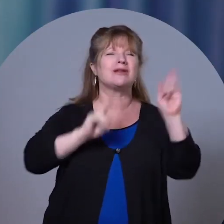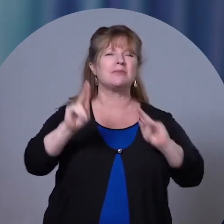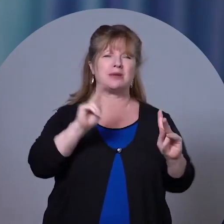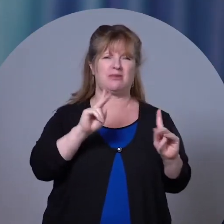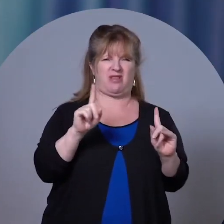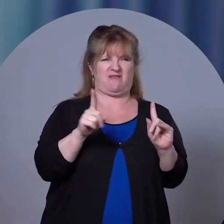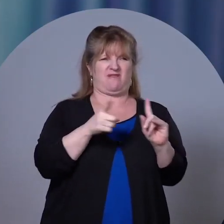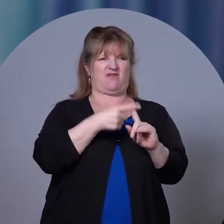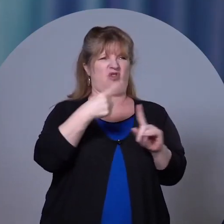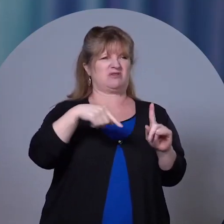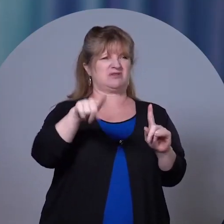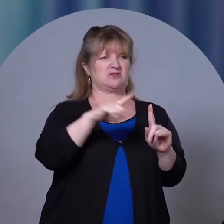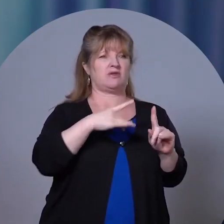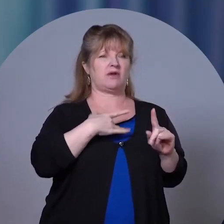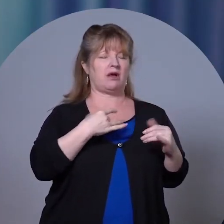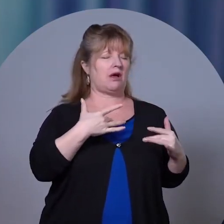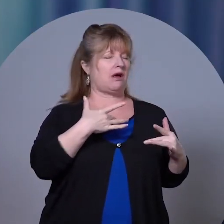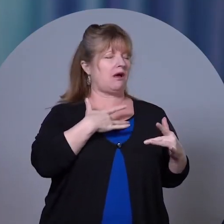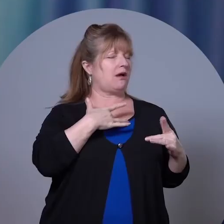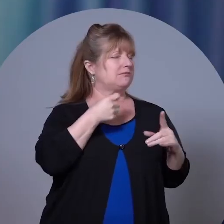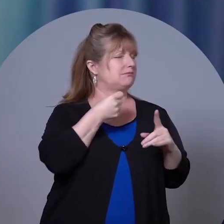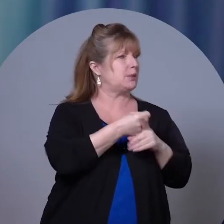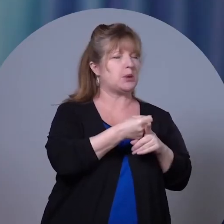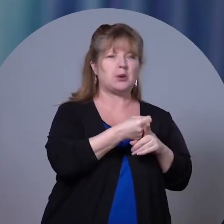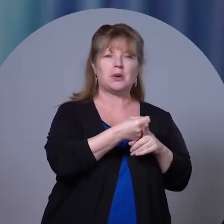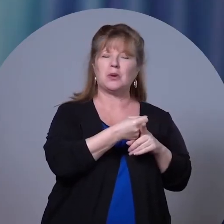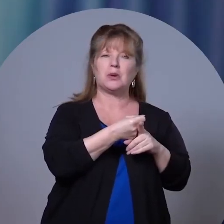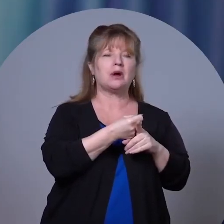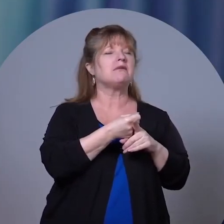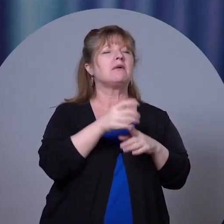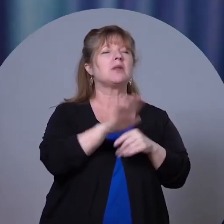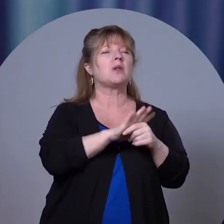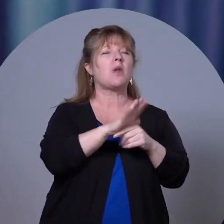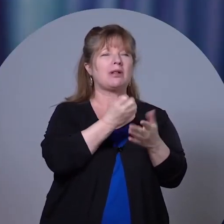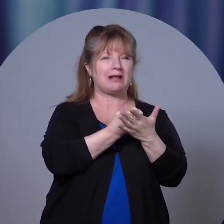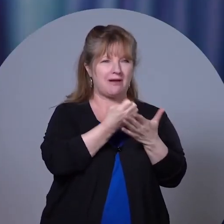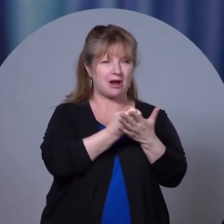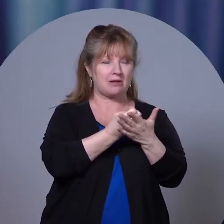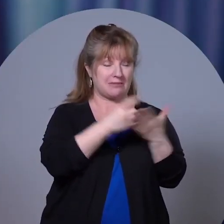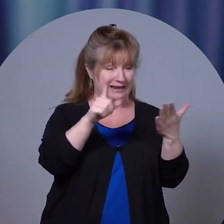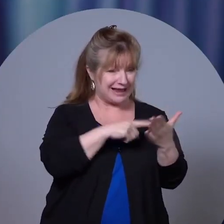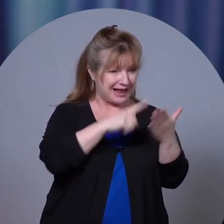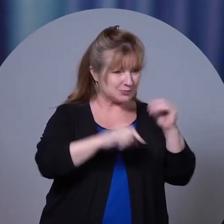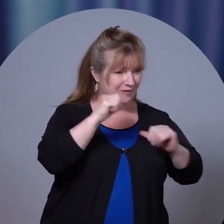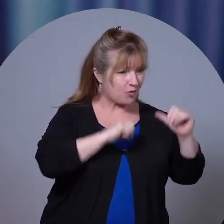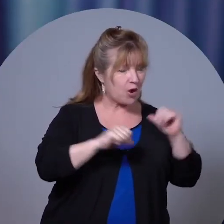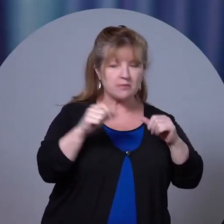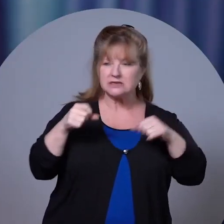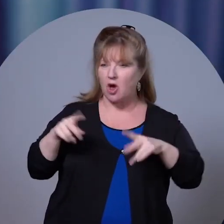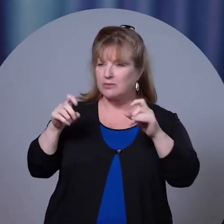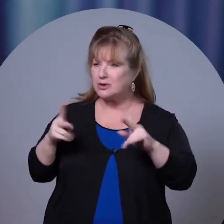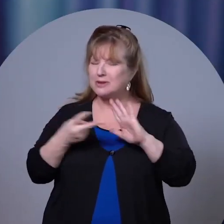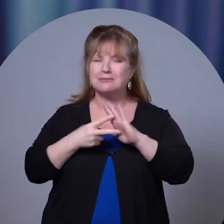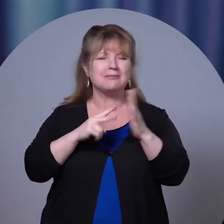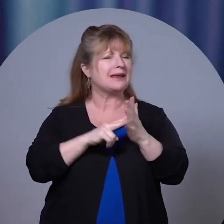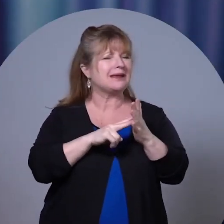ceiling. The city was twice the size the last time I'd hated being there. A box of misery spilled over